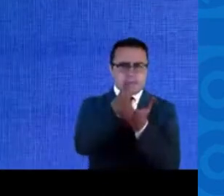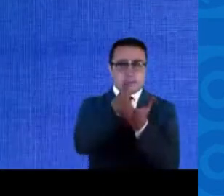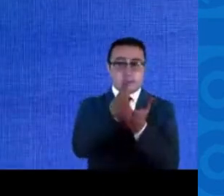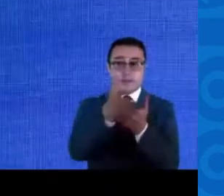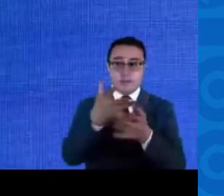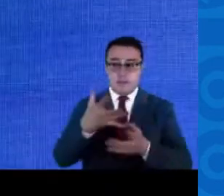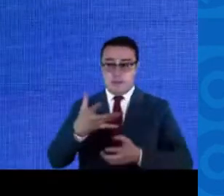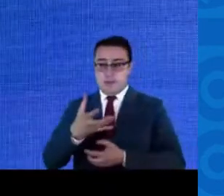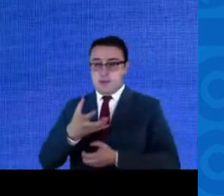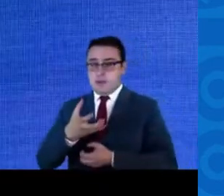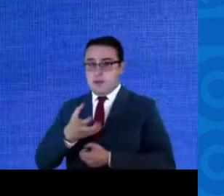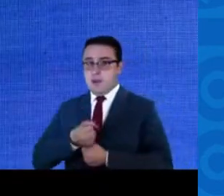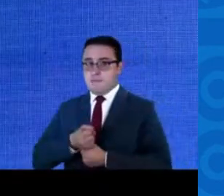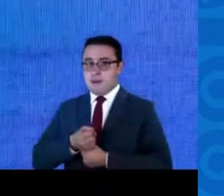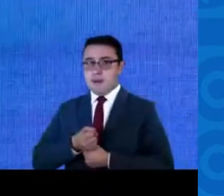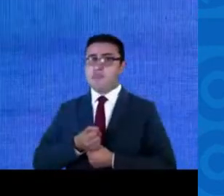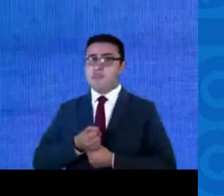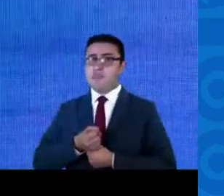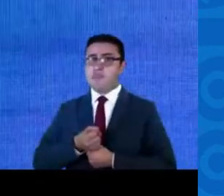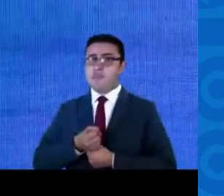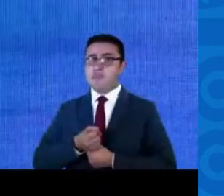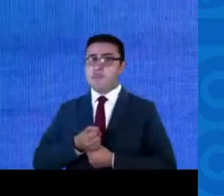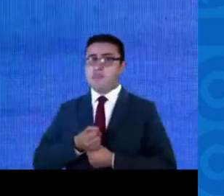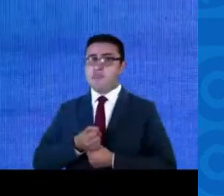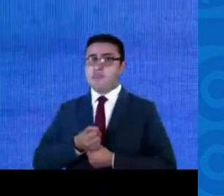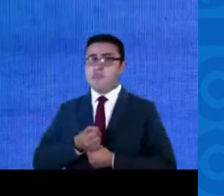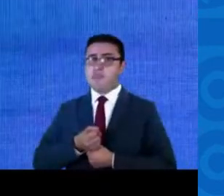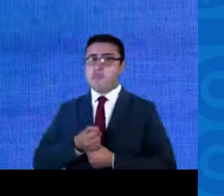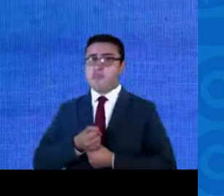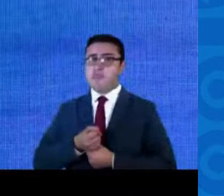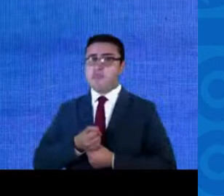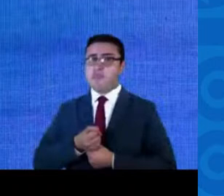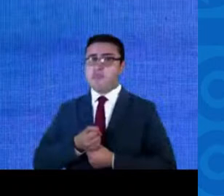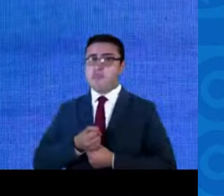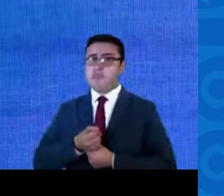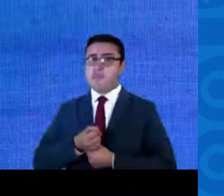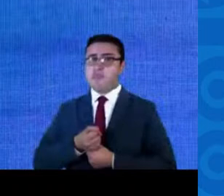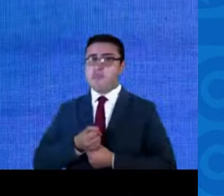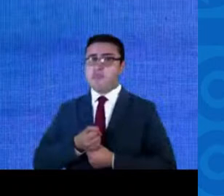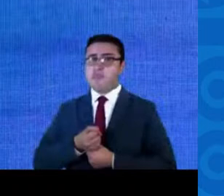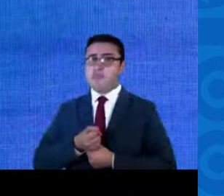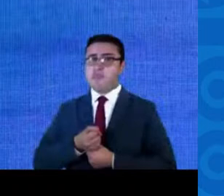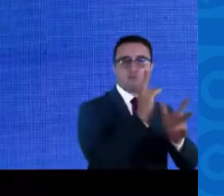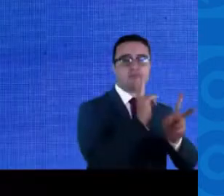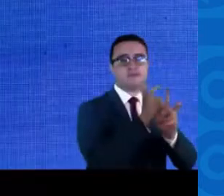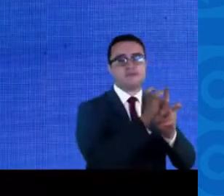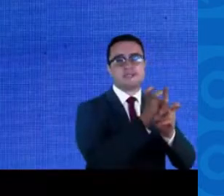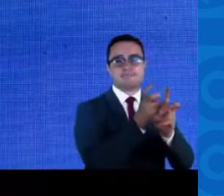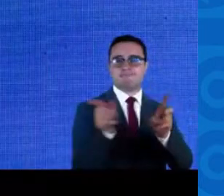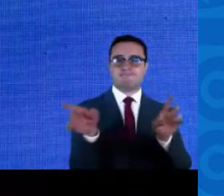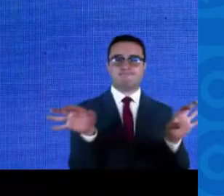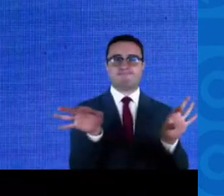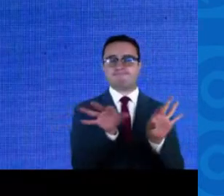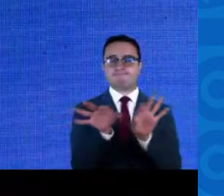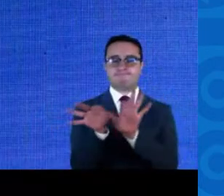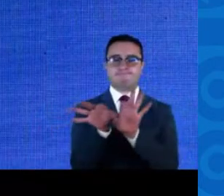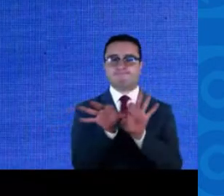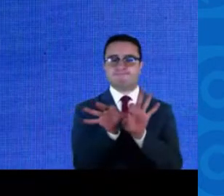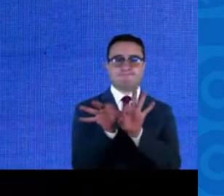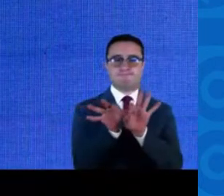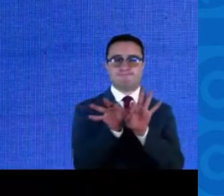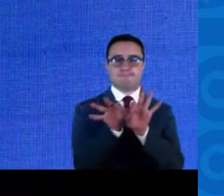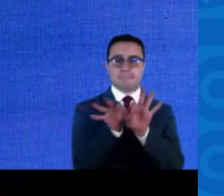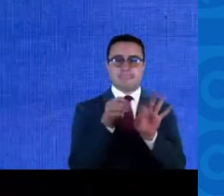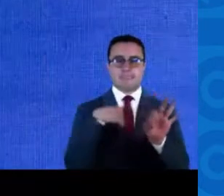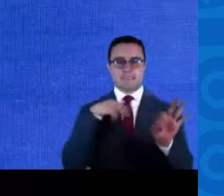hunger and the difficulty to make progress in terms of the productivity of a country. This has been